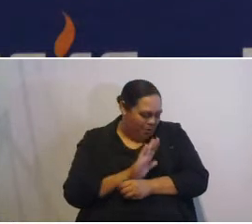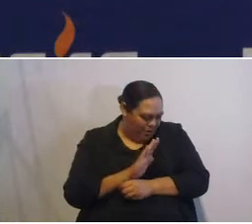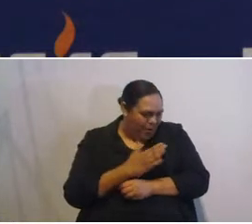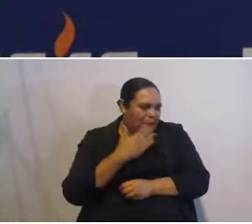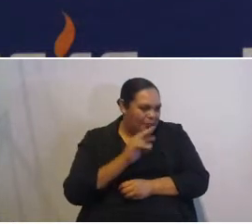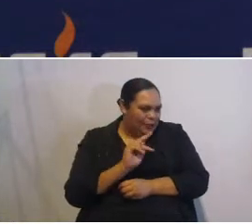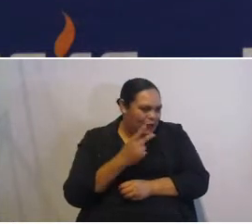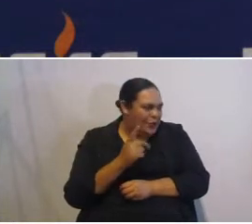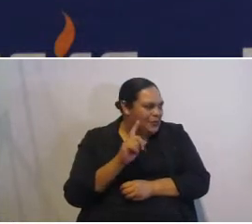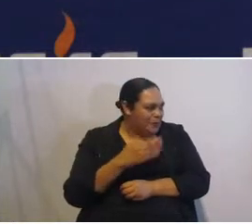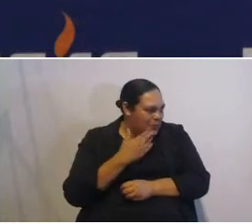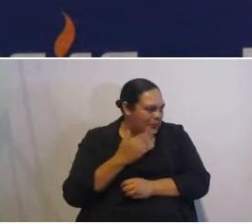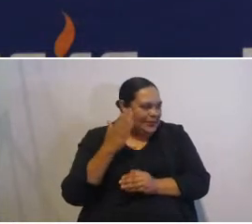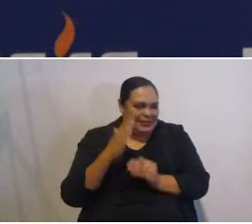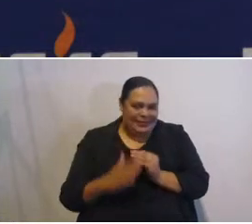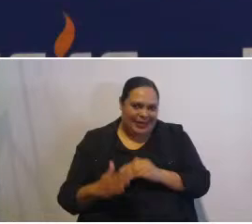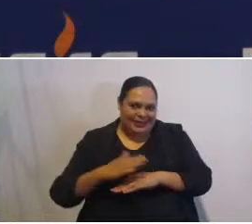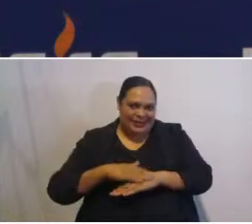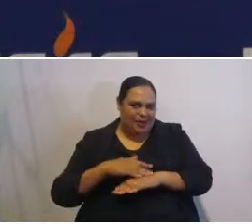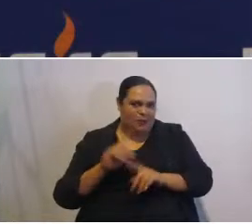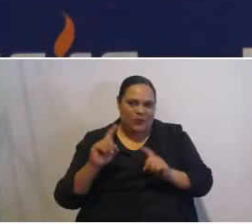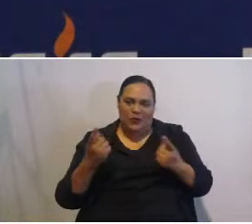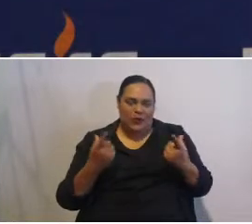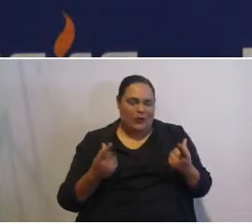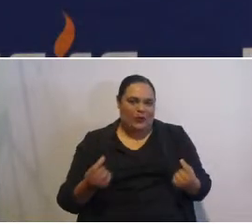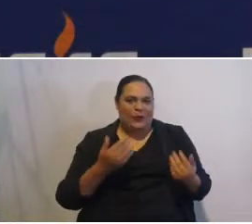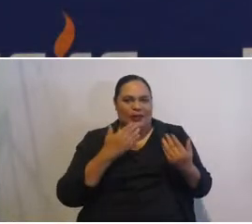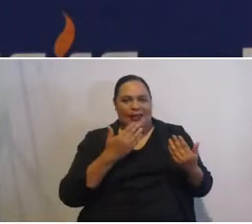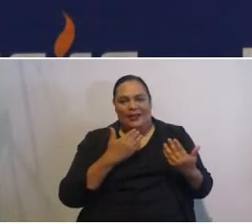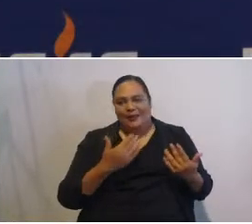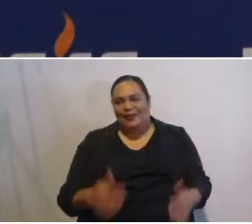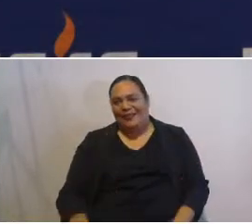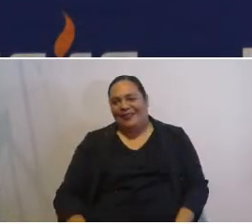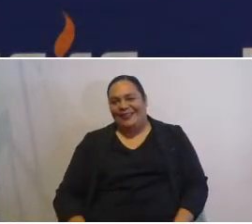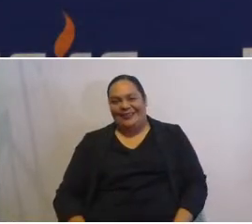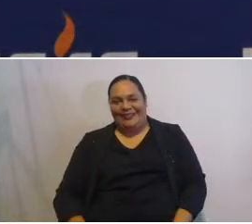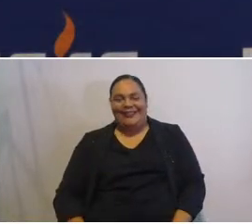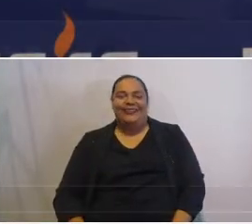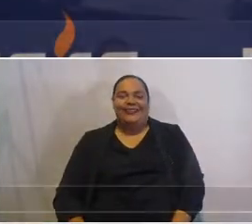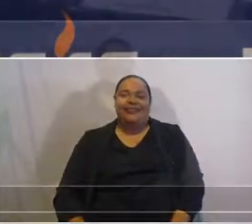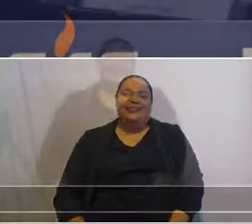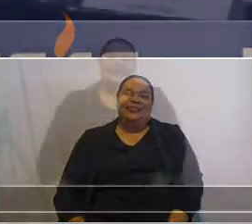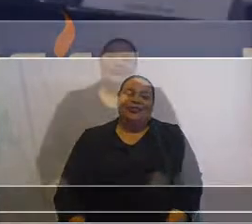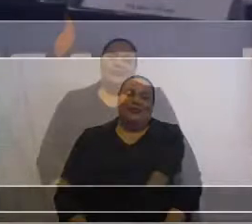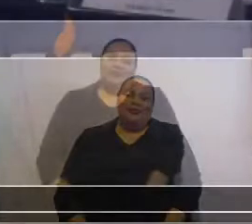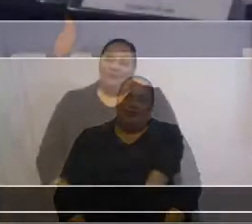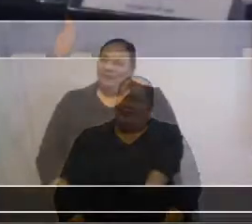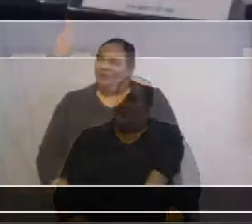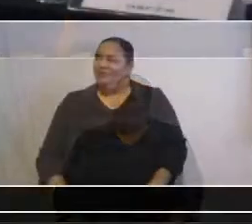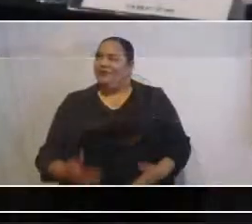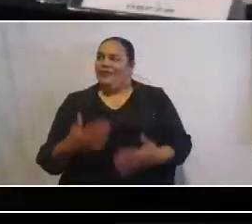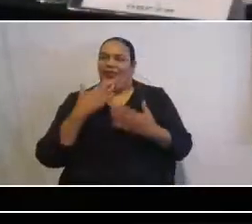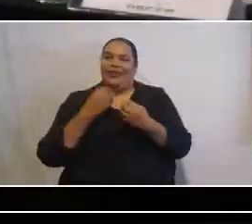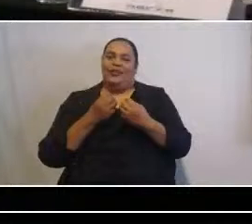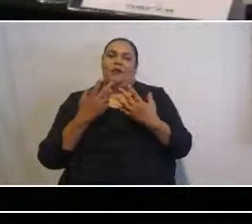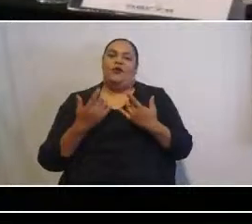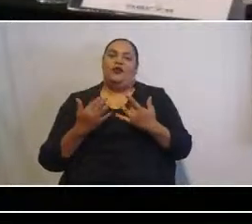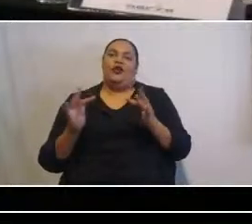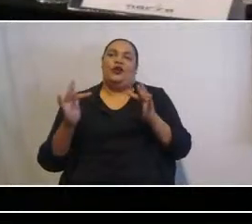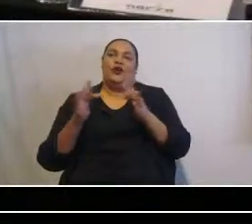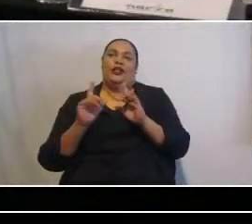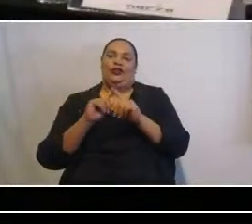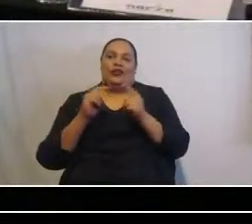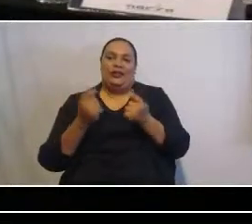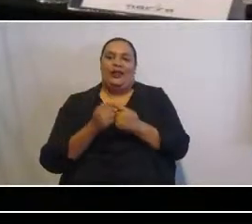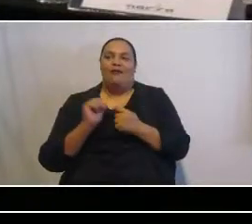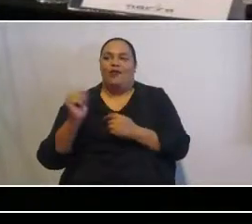change that deadline, because we can't do that. Thank you. Thank you very much to the Green Connection team